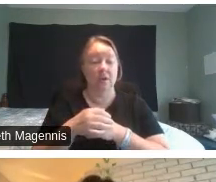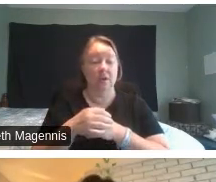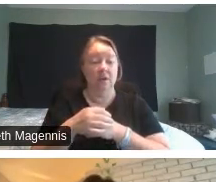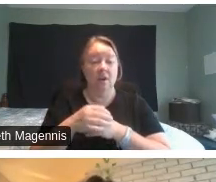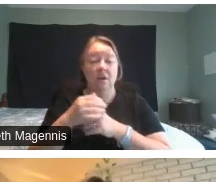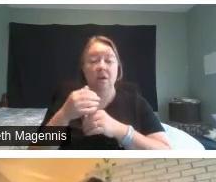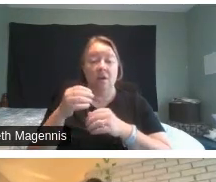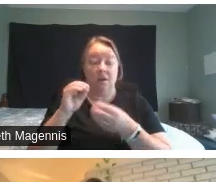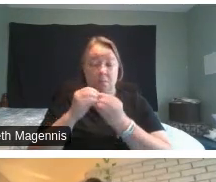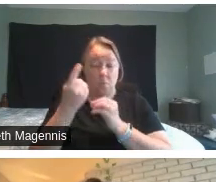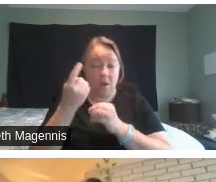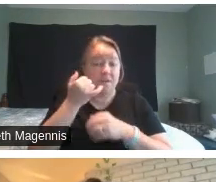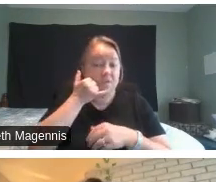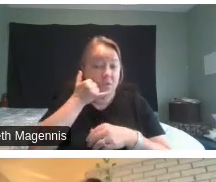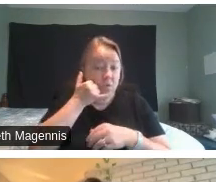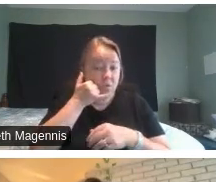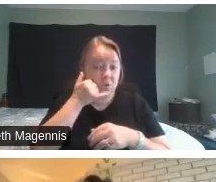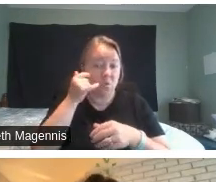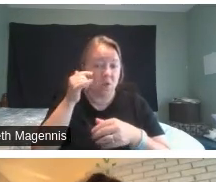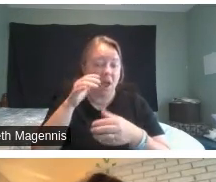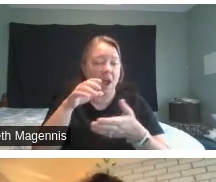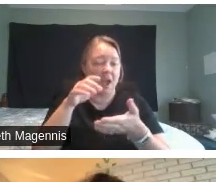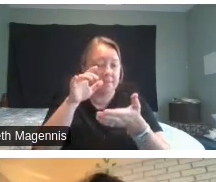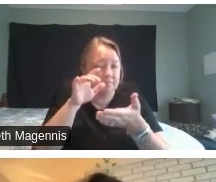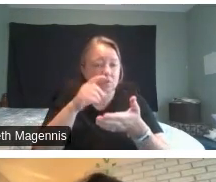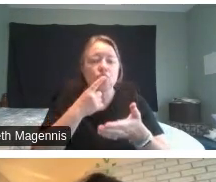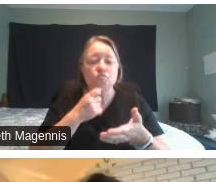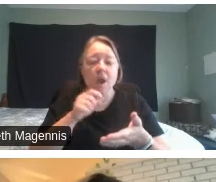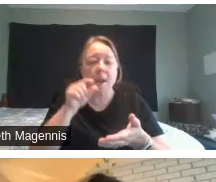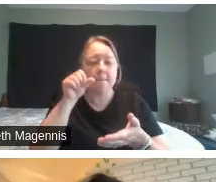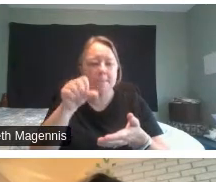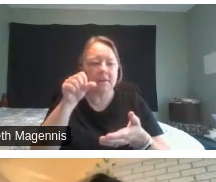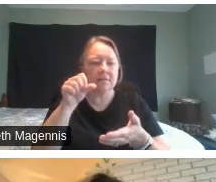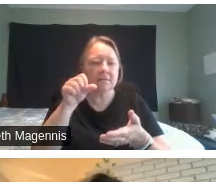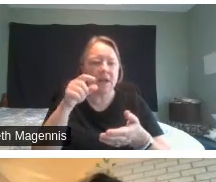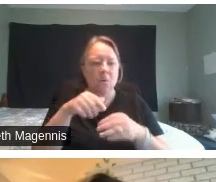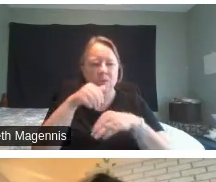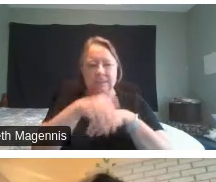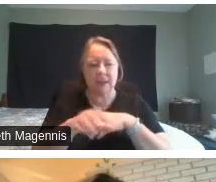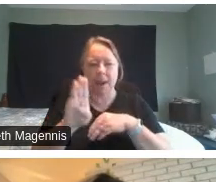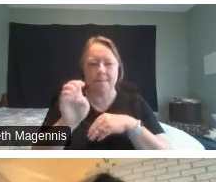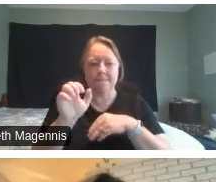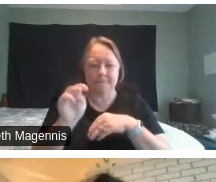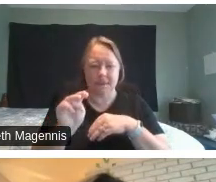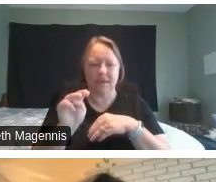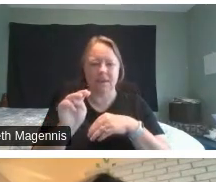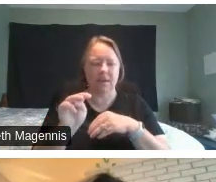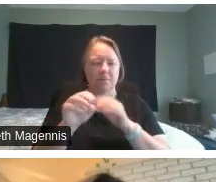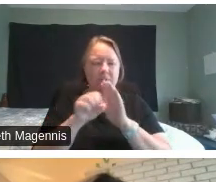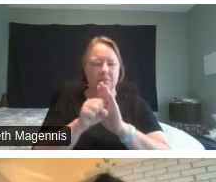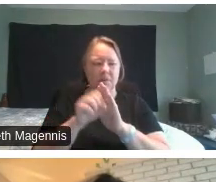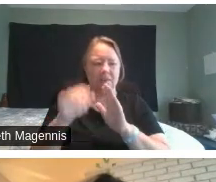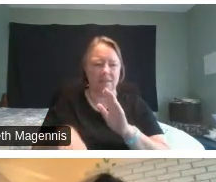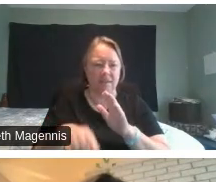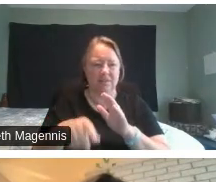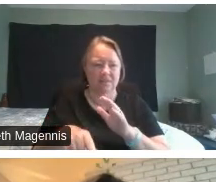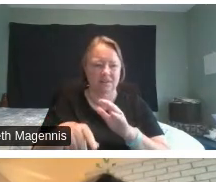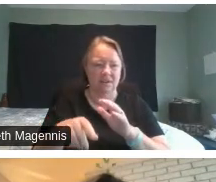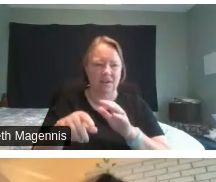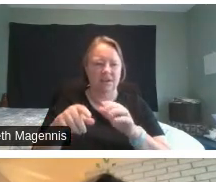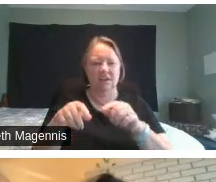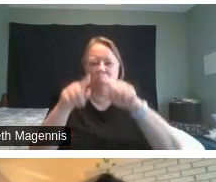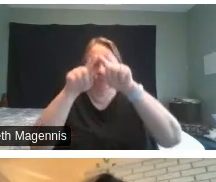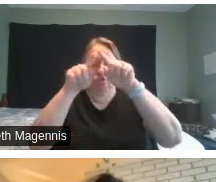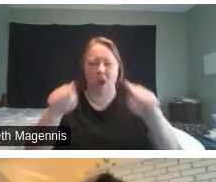number one, I'm going to say when I tap the red button, I'm going to send the beam signal, which is the triangle. And then the other phone, when I receive it, I'm going to